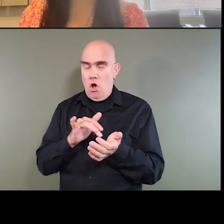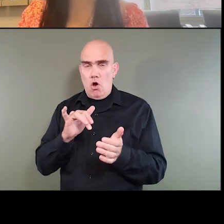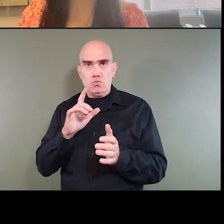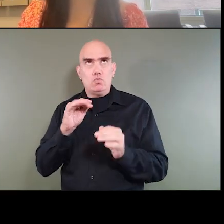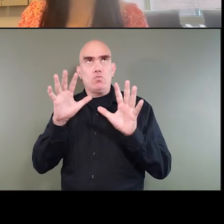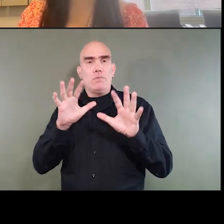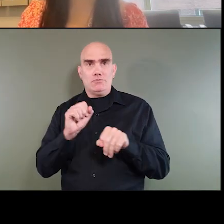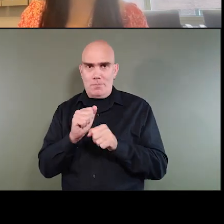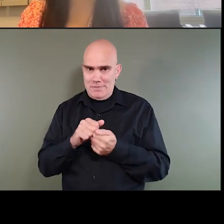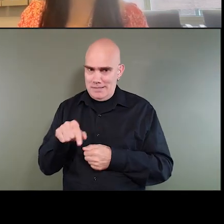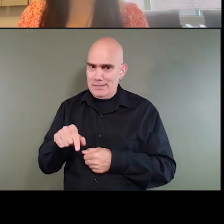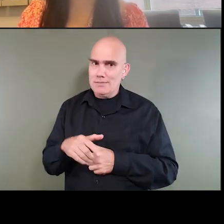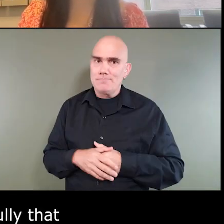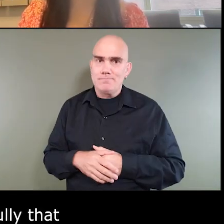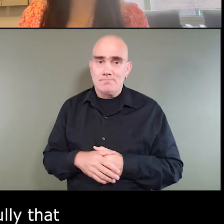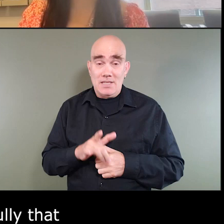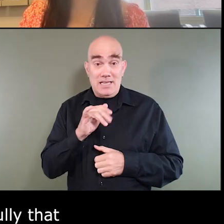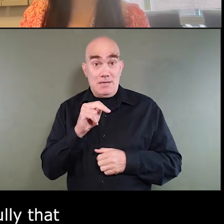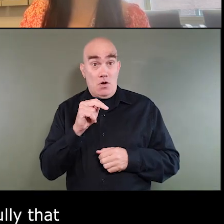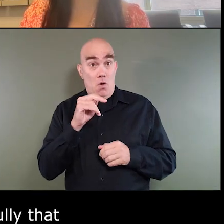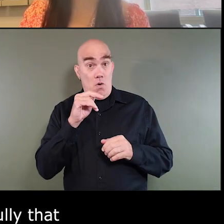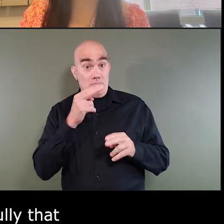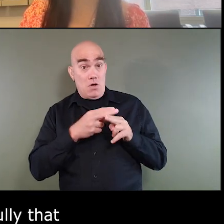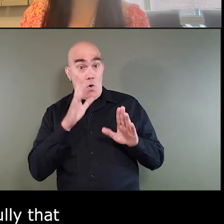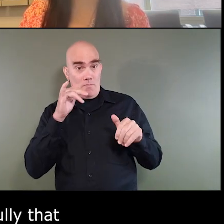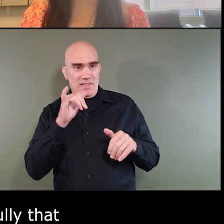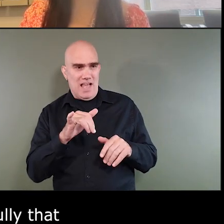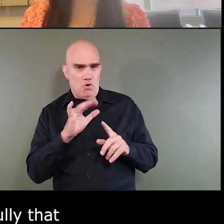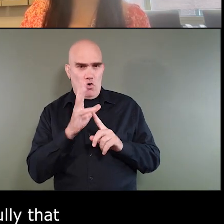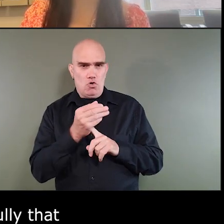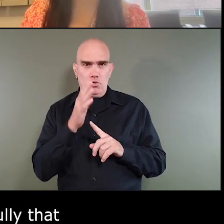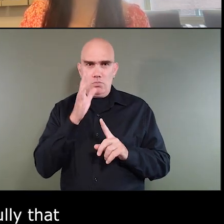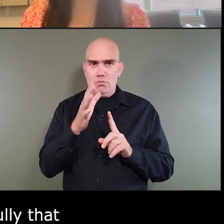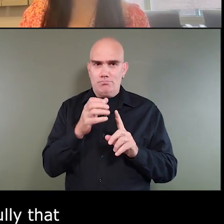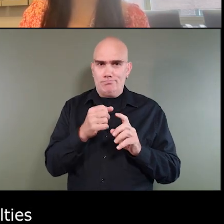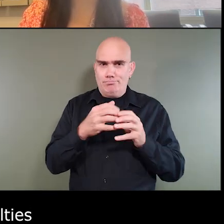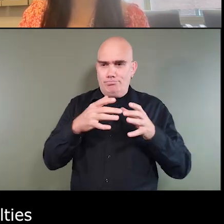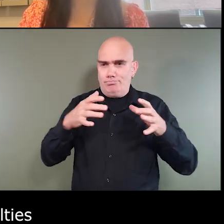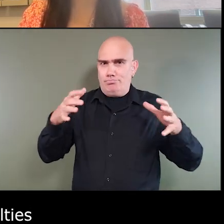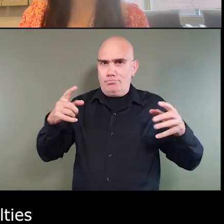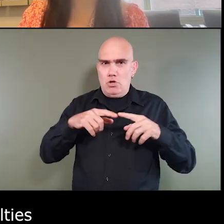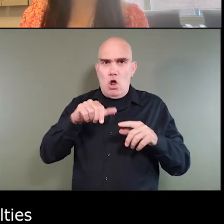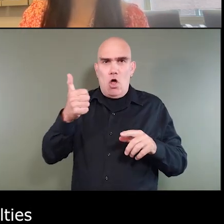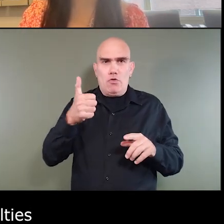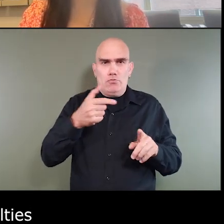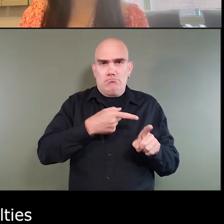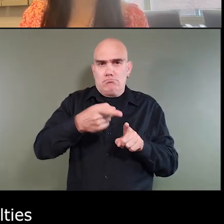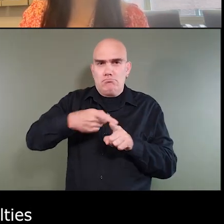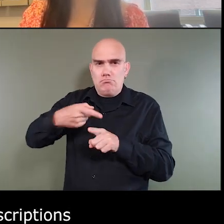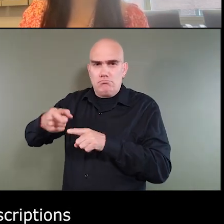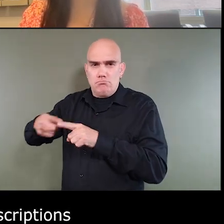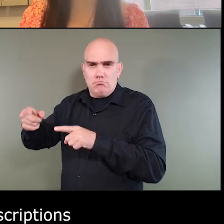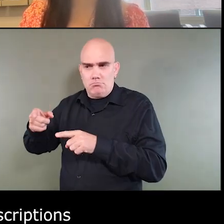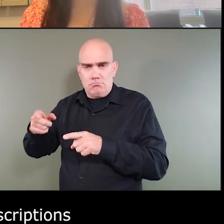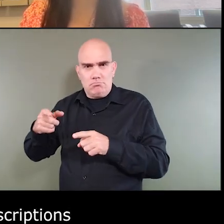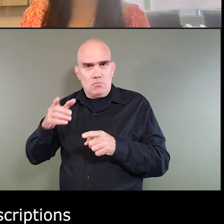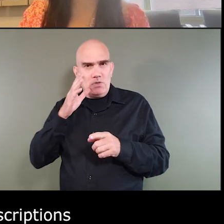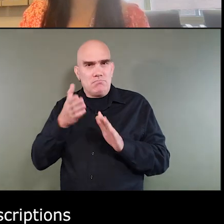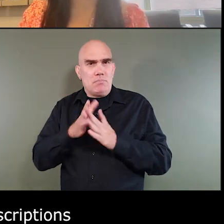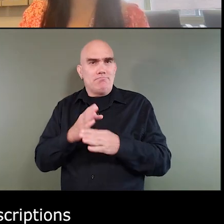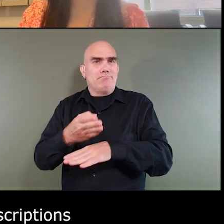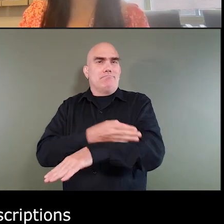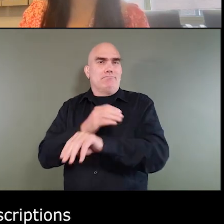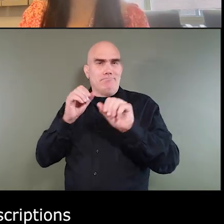this. And as Dr. Lin mentions, hopefully that culture is going to expand to other subspecialties, because we all should be